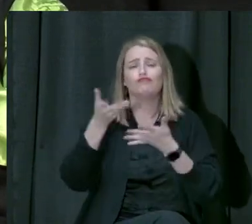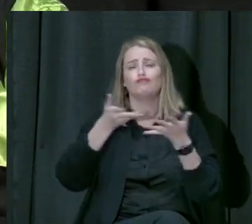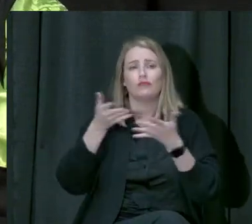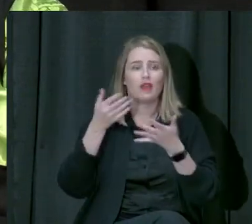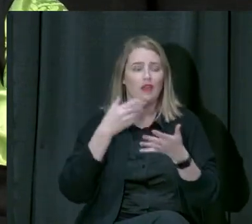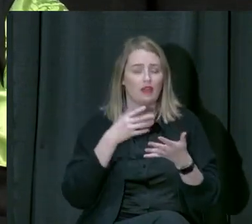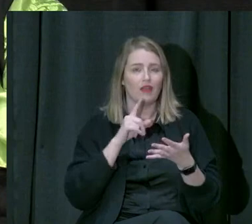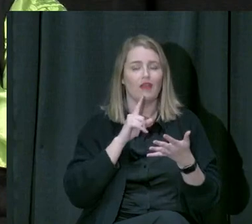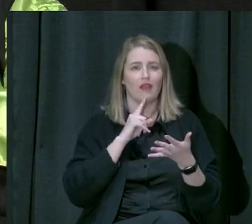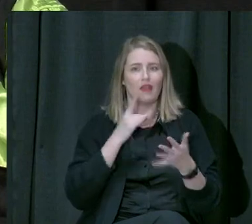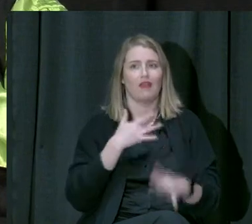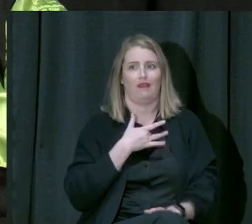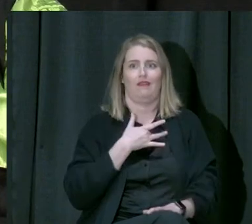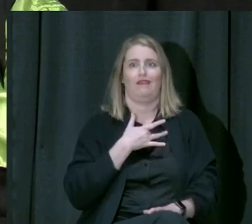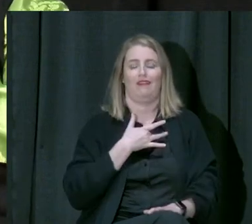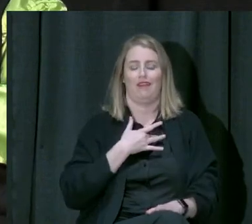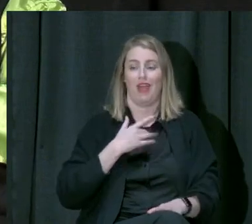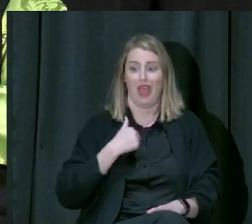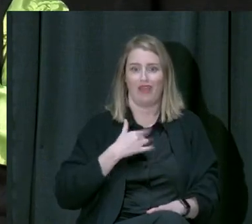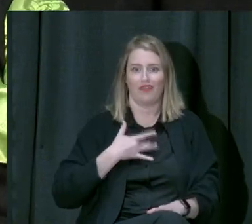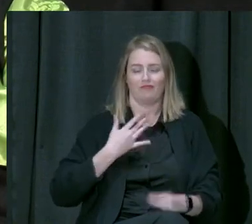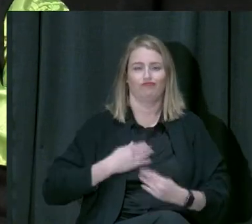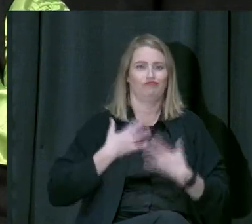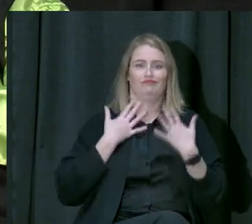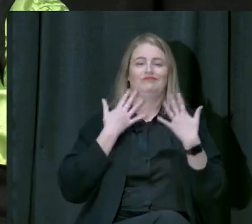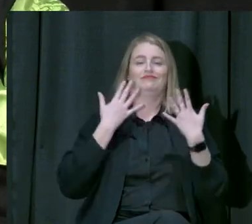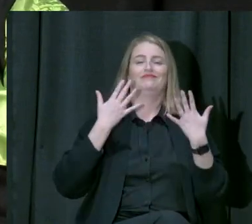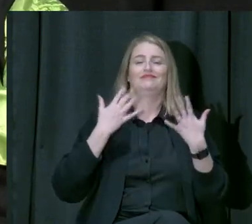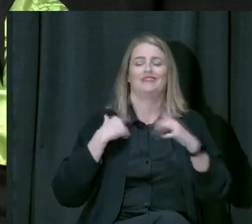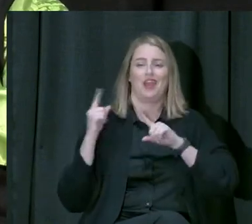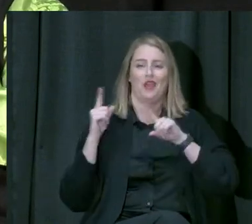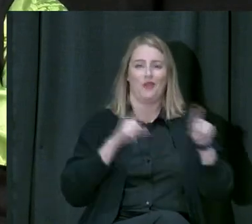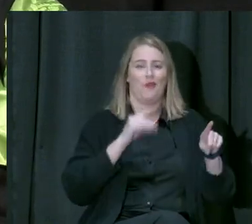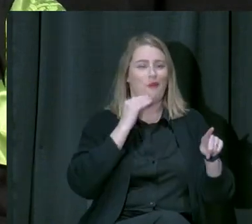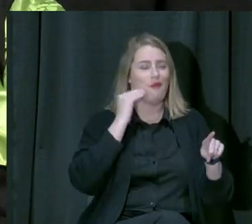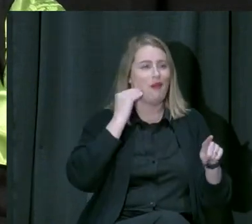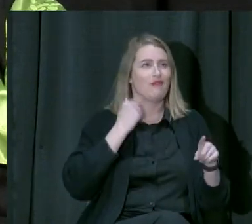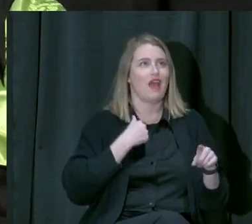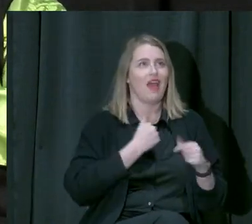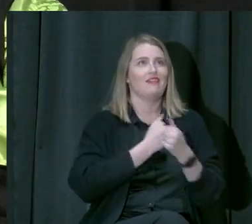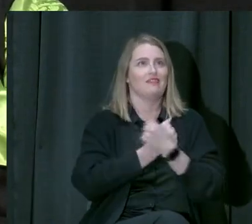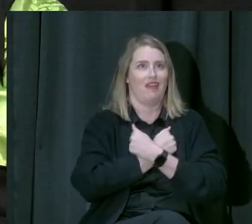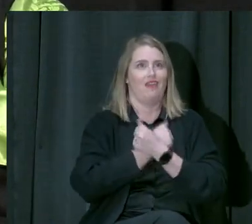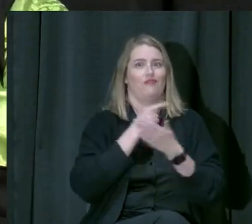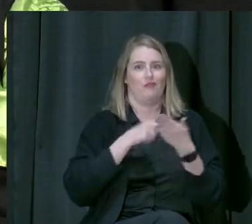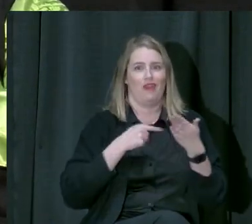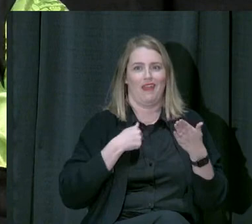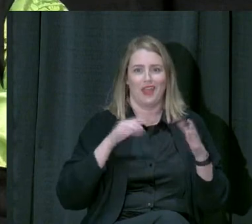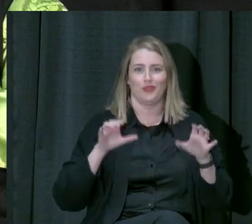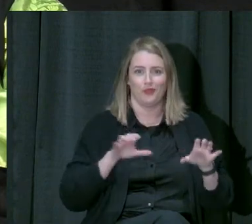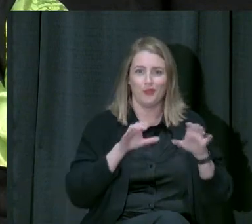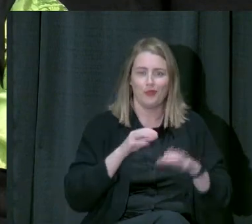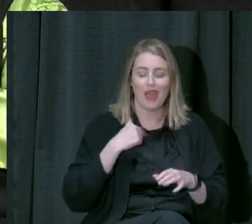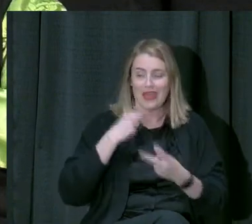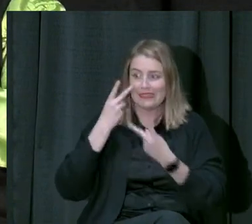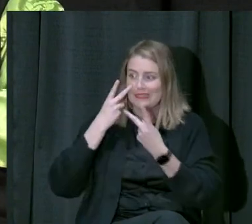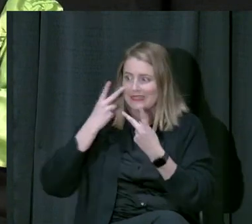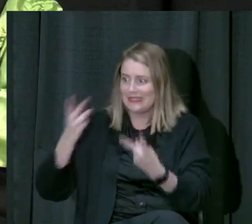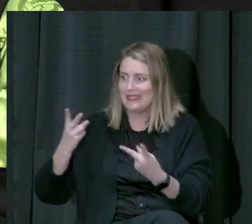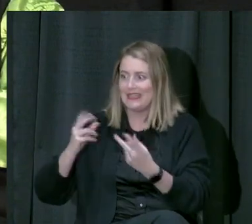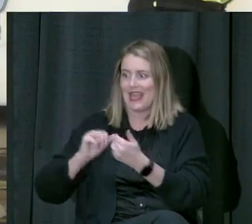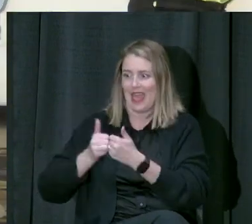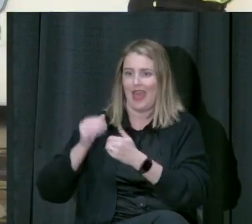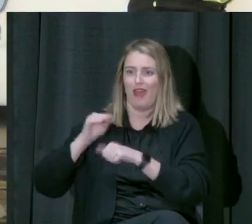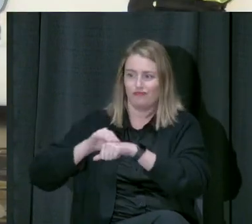it really recharges me to be able to go home and go, I love what I do because I can see the impact.